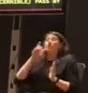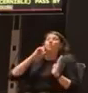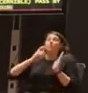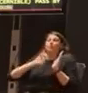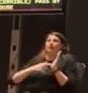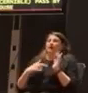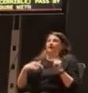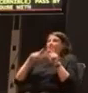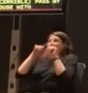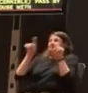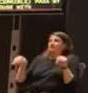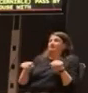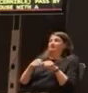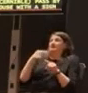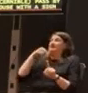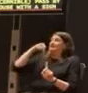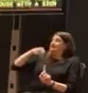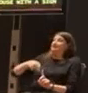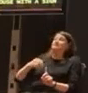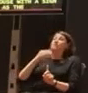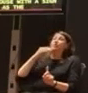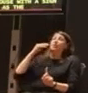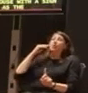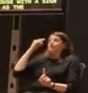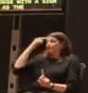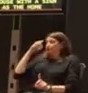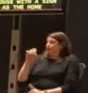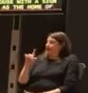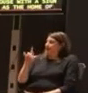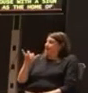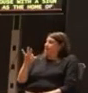designating it as the home of Edward R. Murrow.